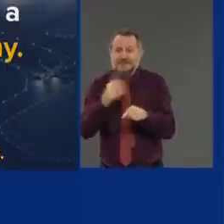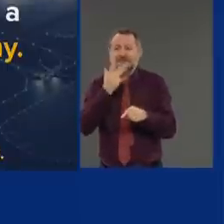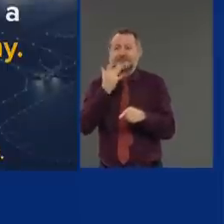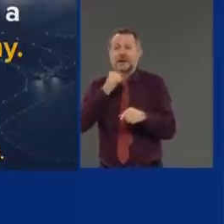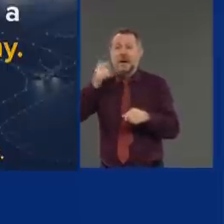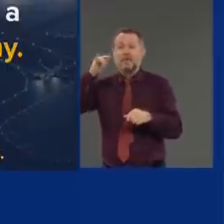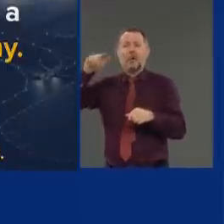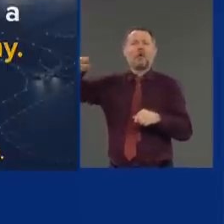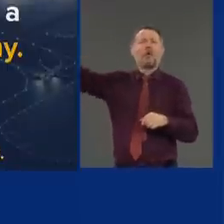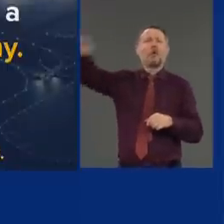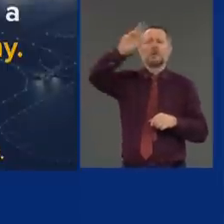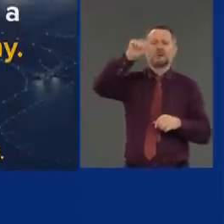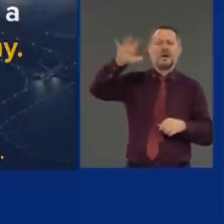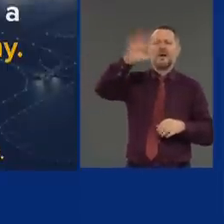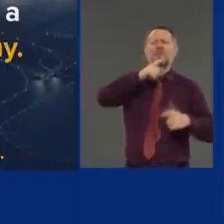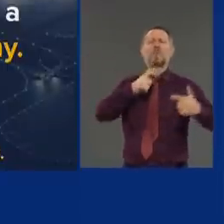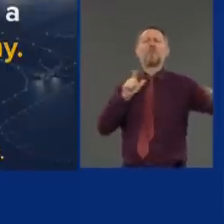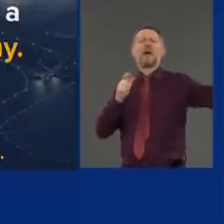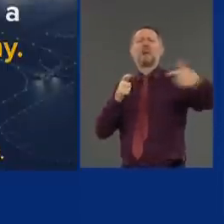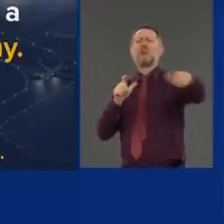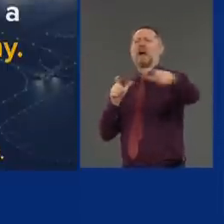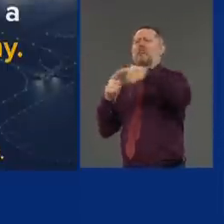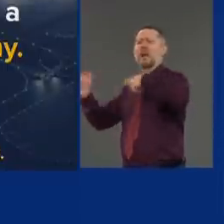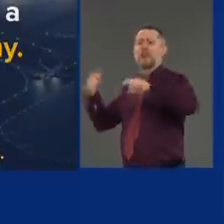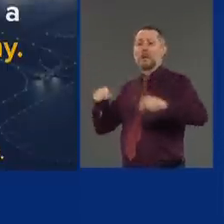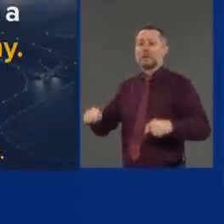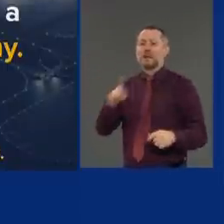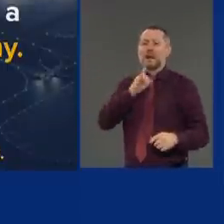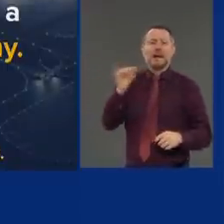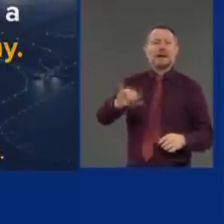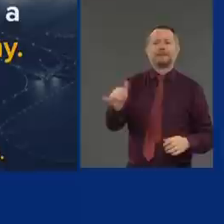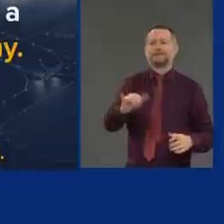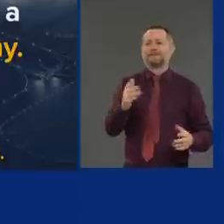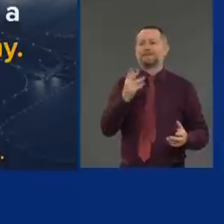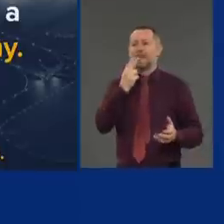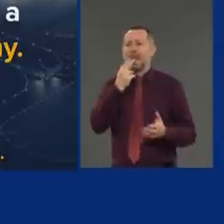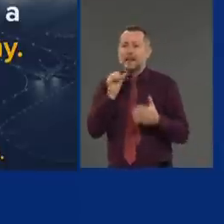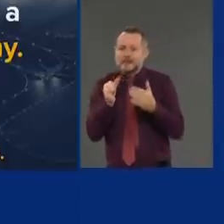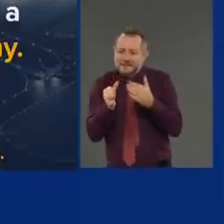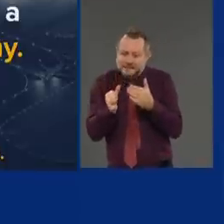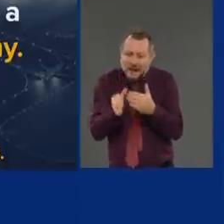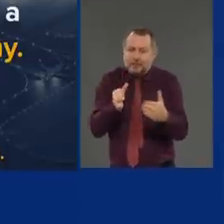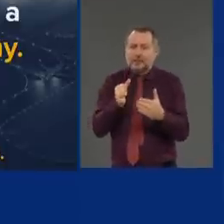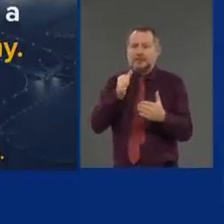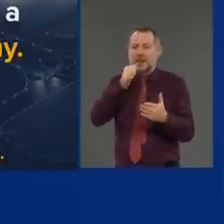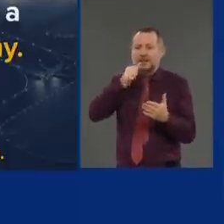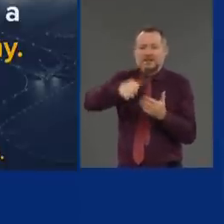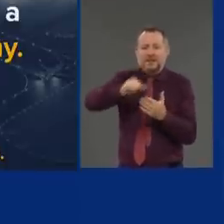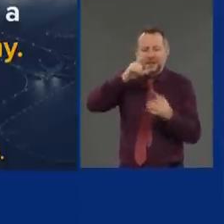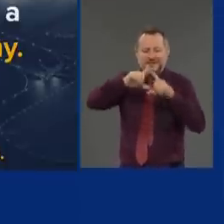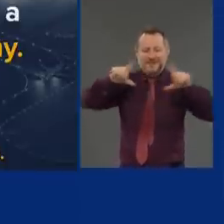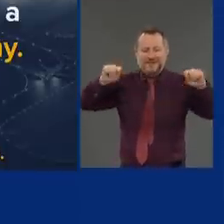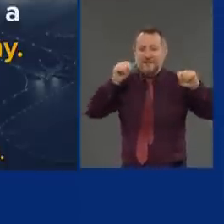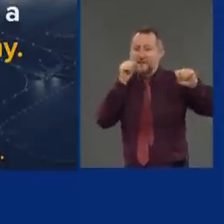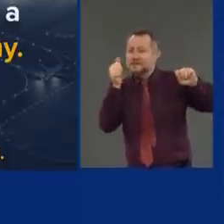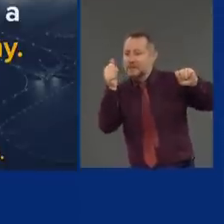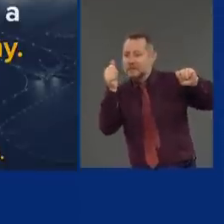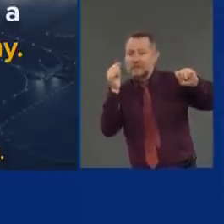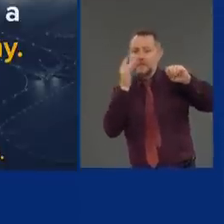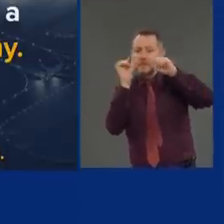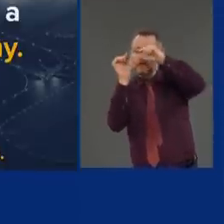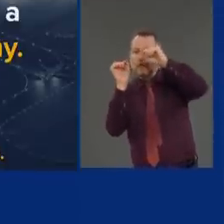veritable postage stamp compared to what most airports have. On that postage stamp, operate the